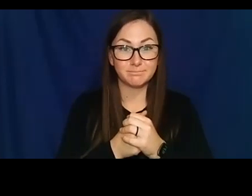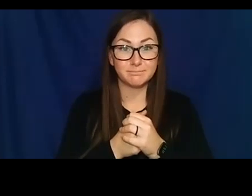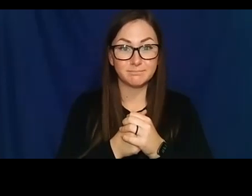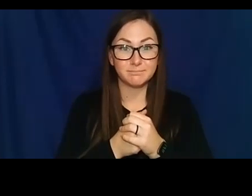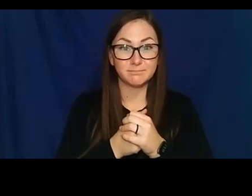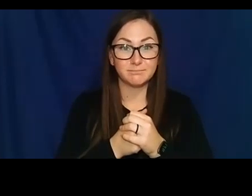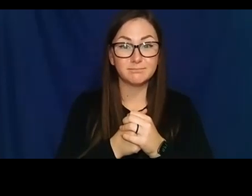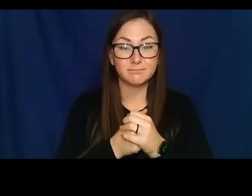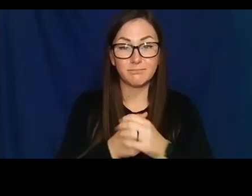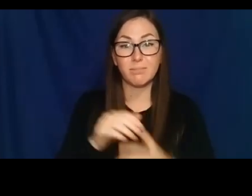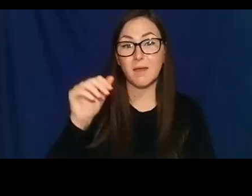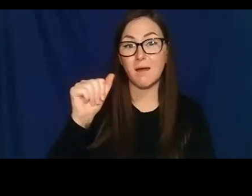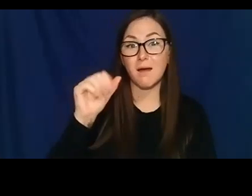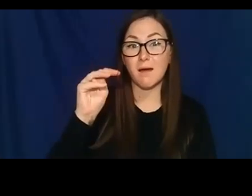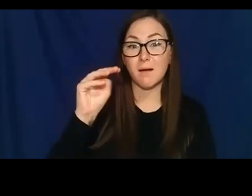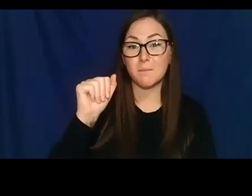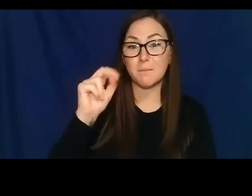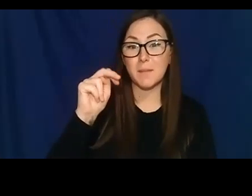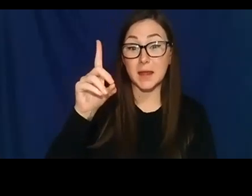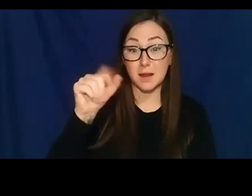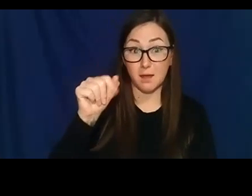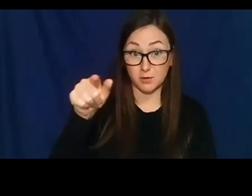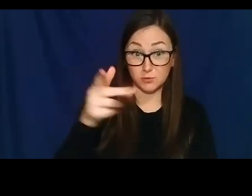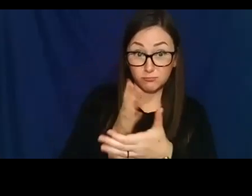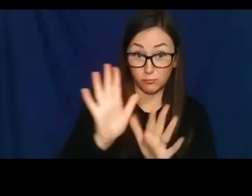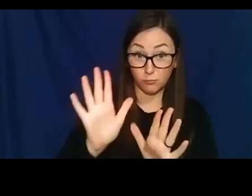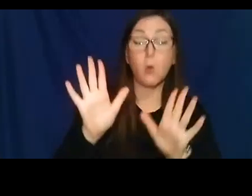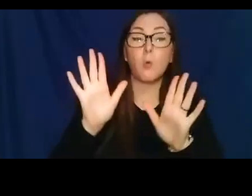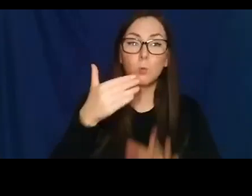okay, Amanda, you're, okay, good question.